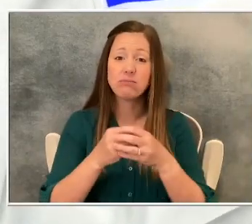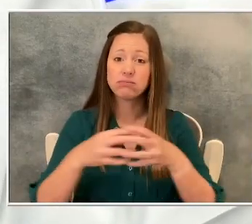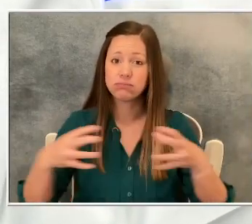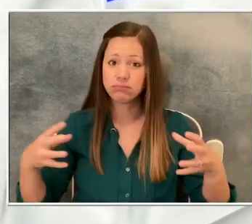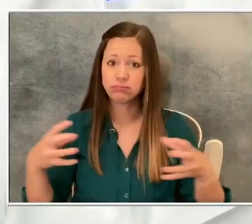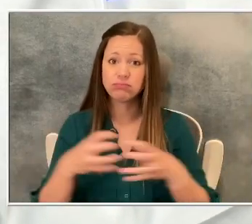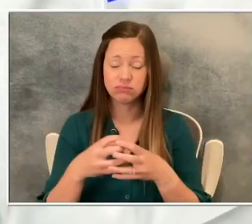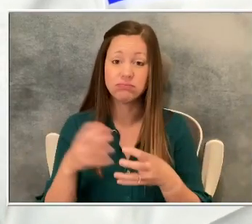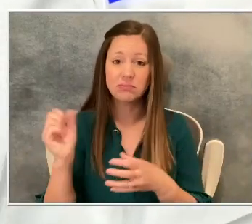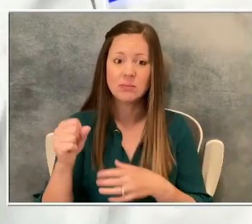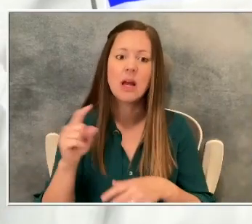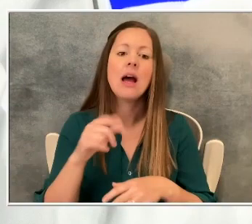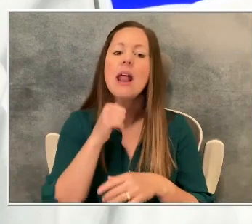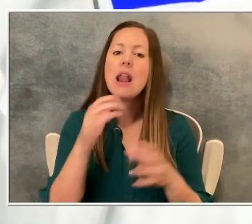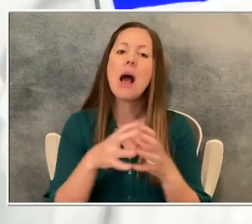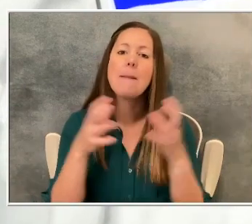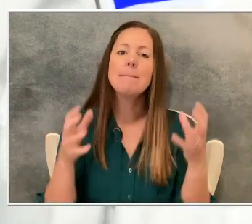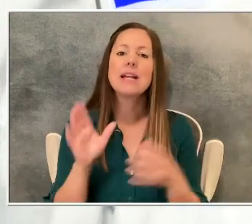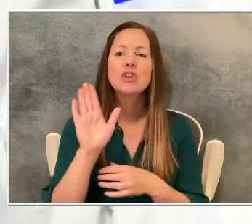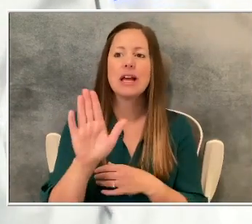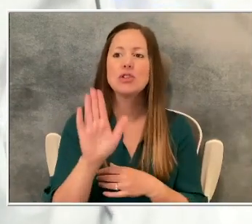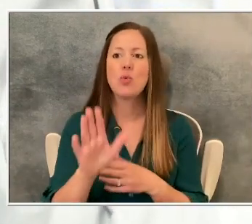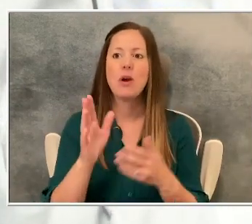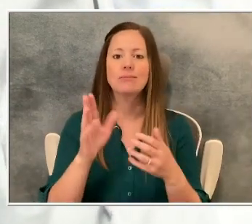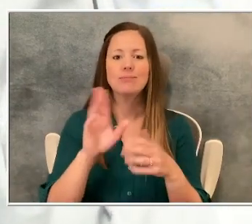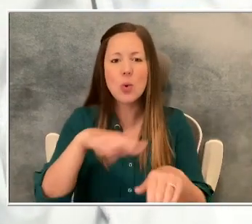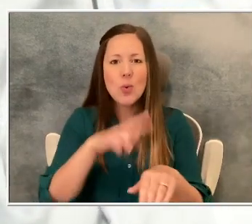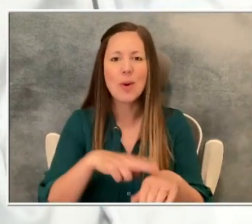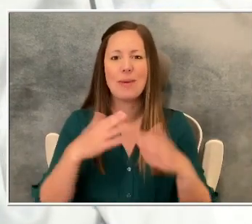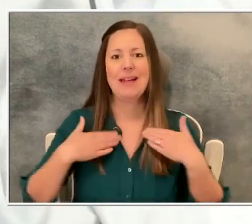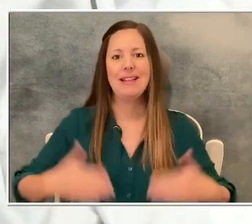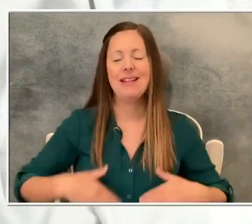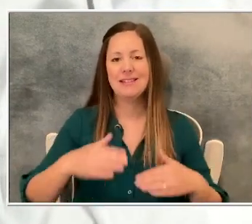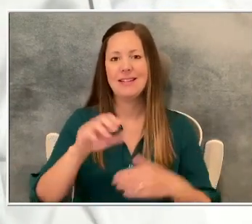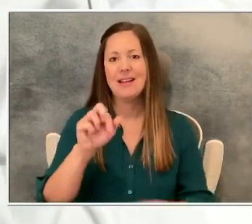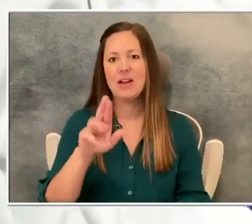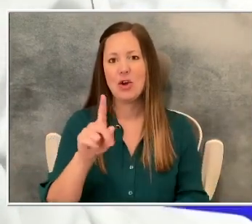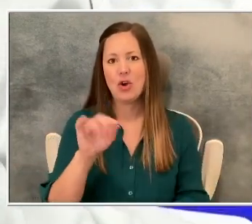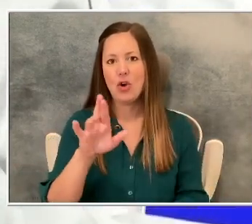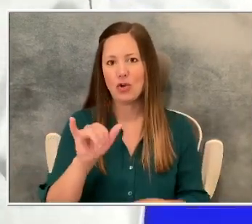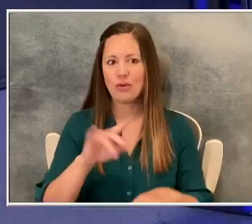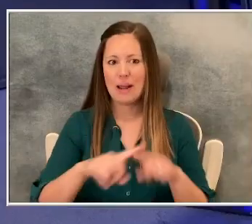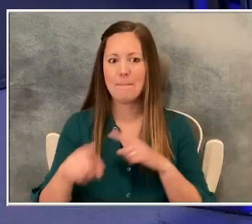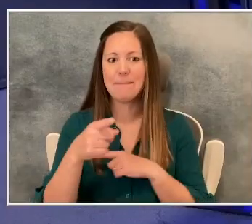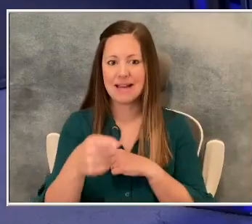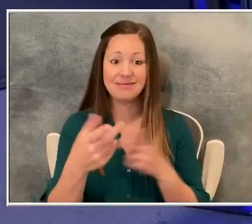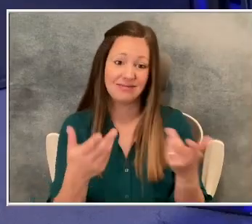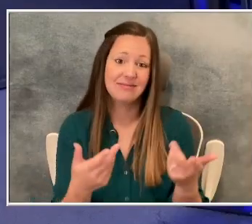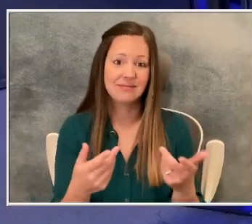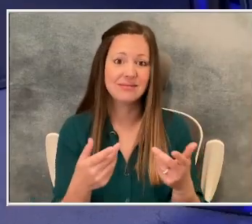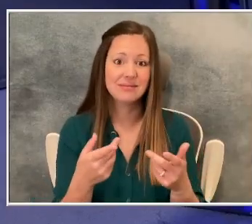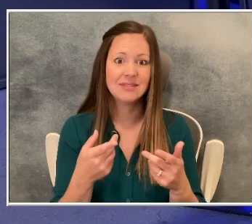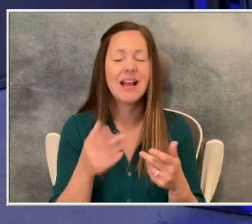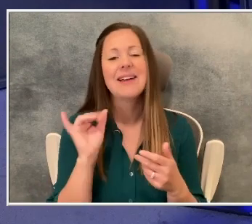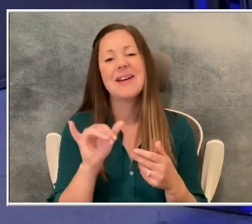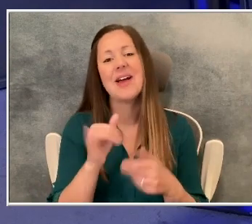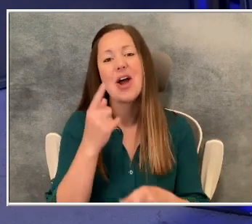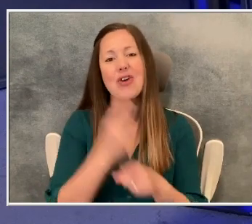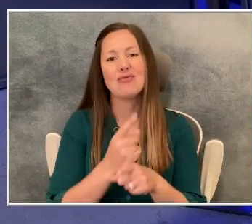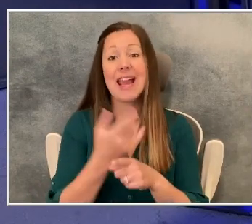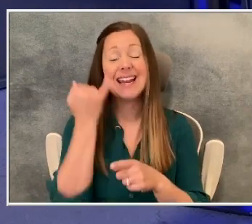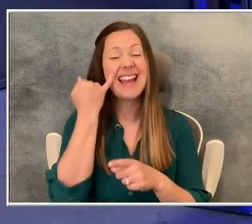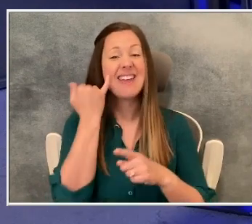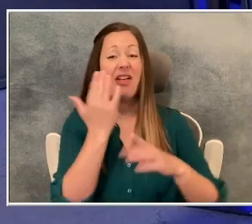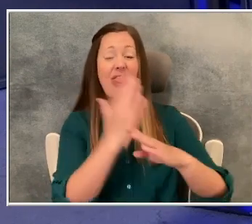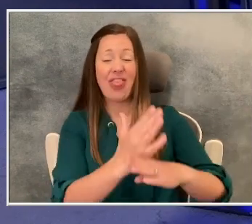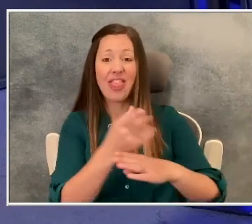as elastic as your native arteries, but definitely more elastic than occluded arteries. Yeah, then you can't get any blood to that occluded artery, and then it becomes very stiff over